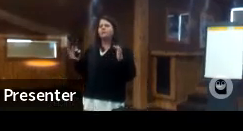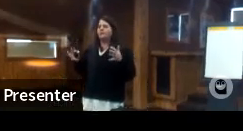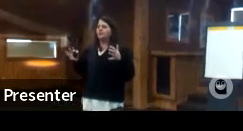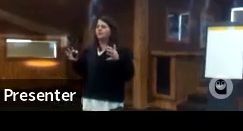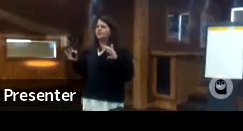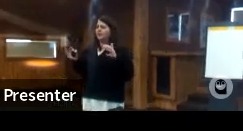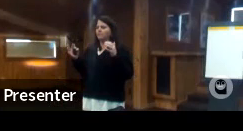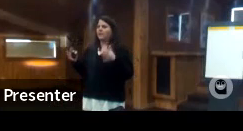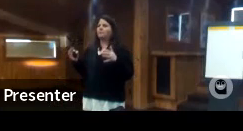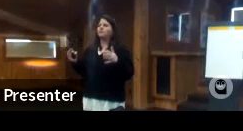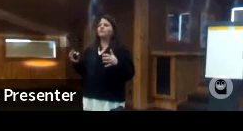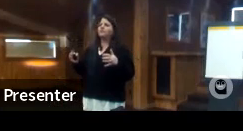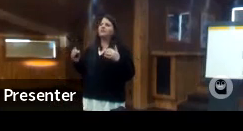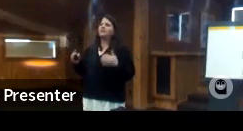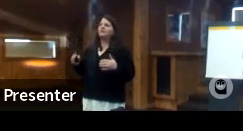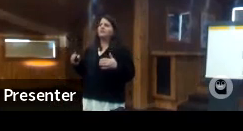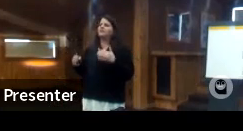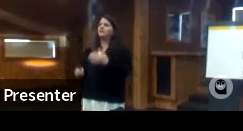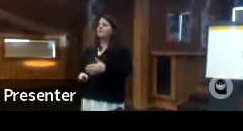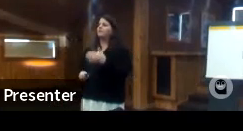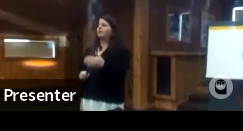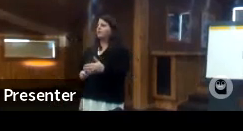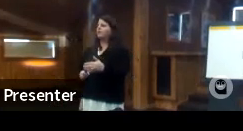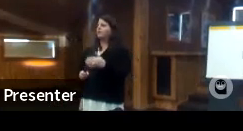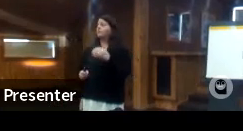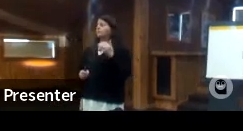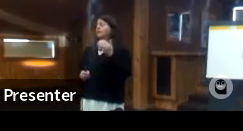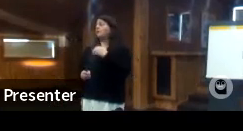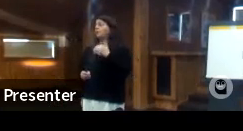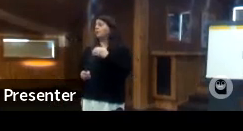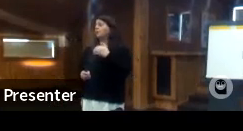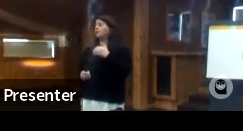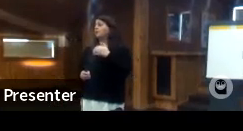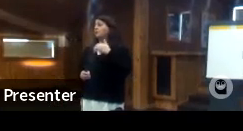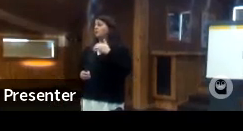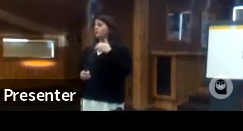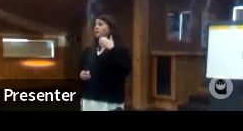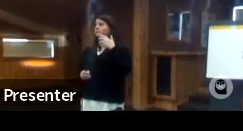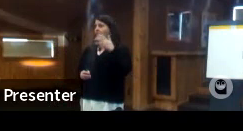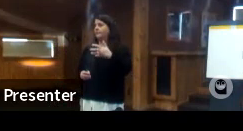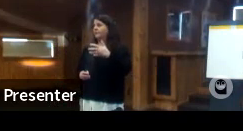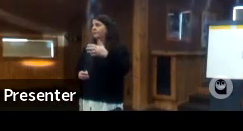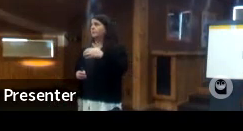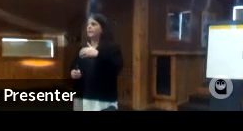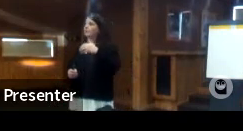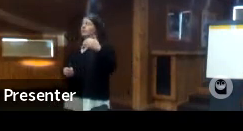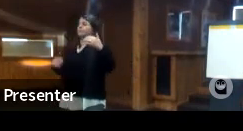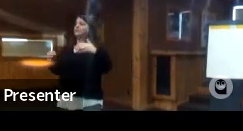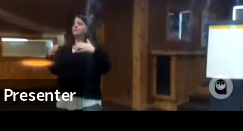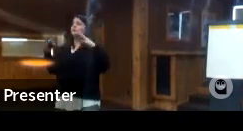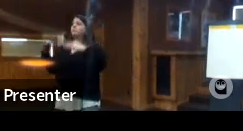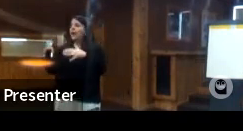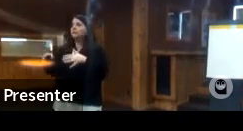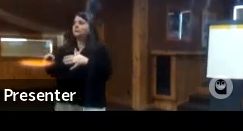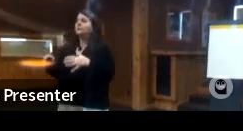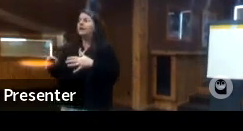barriers to our victims being able to feel like they can successfully leave a relationship. Second only, of course, to fear of death, right?